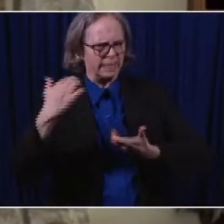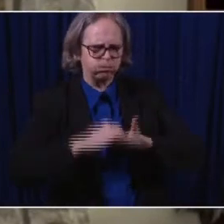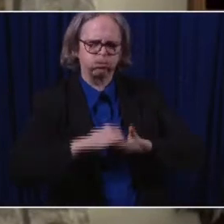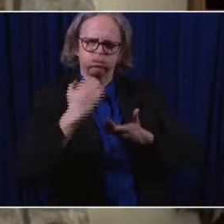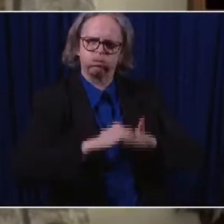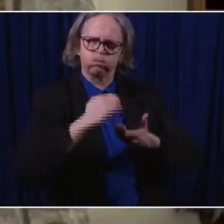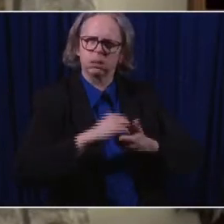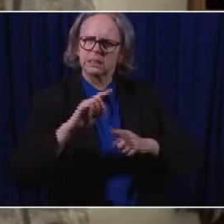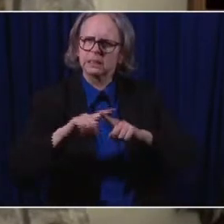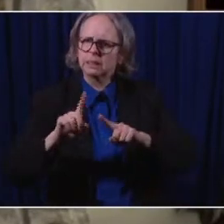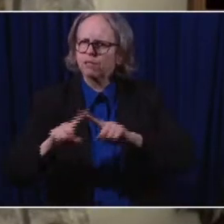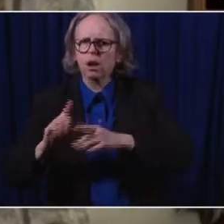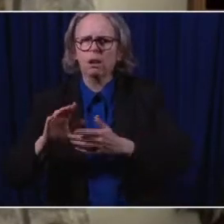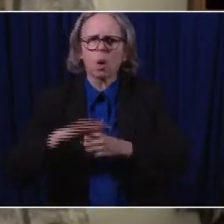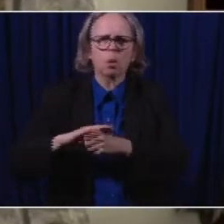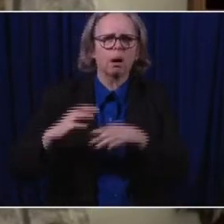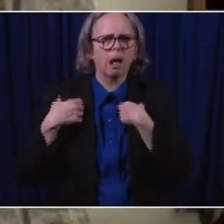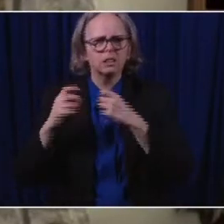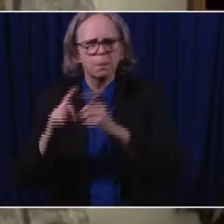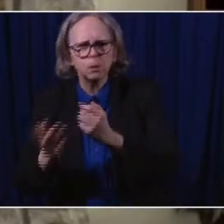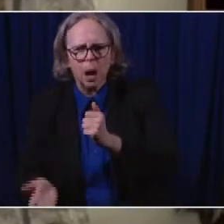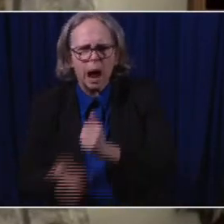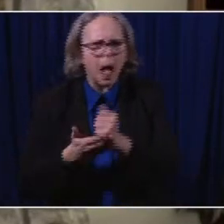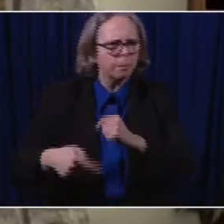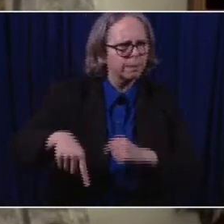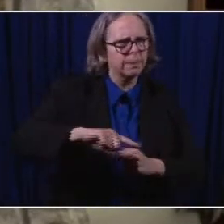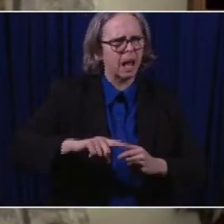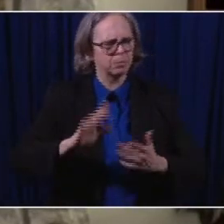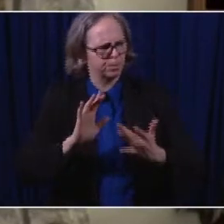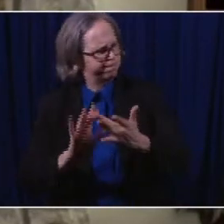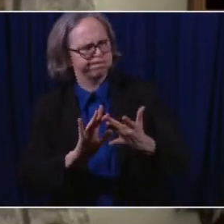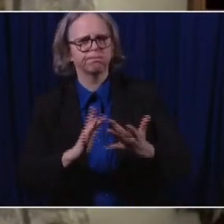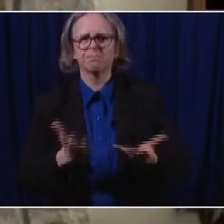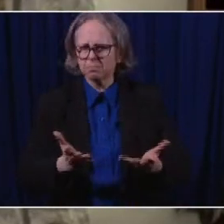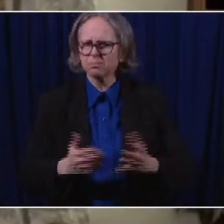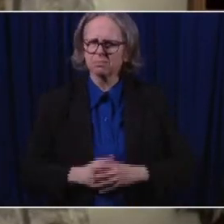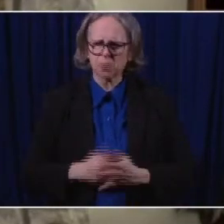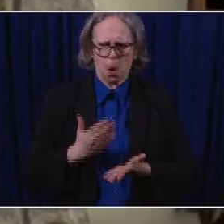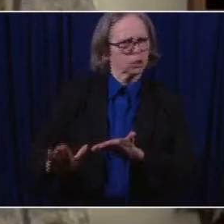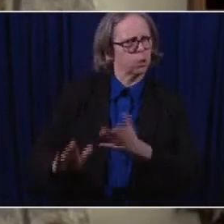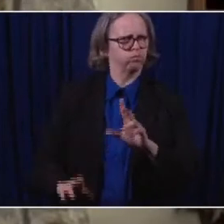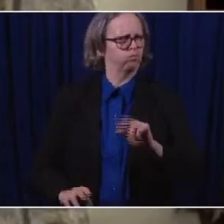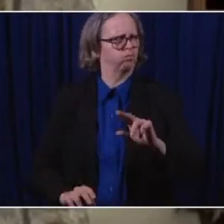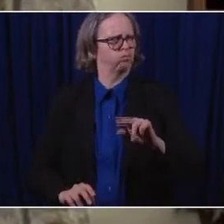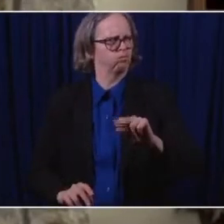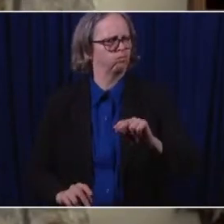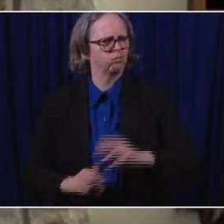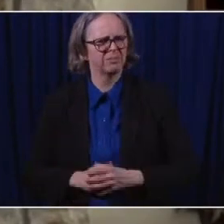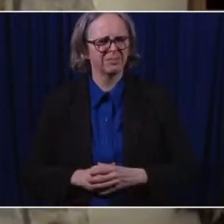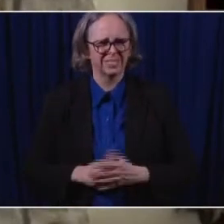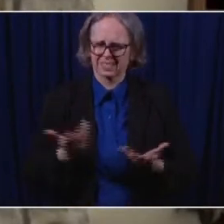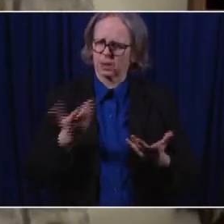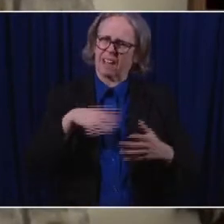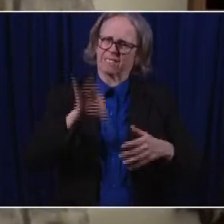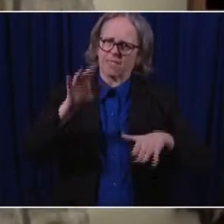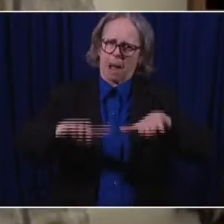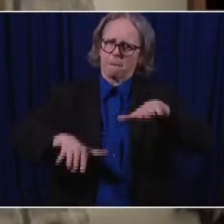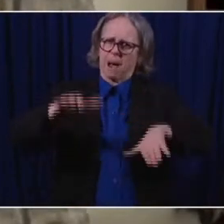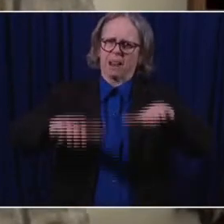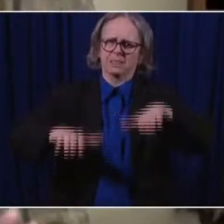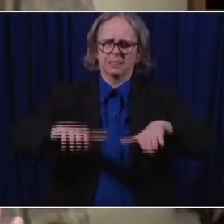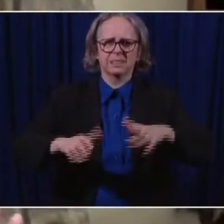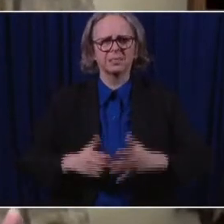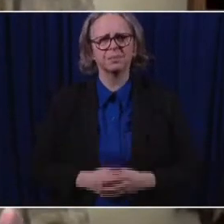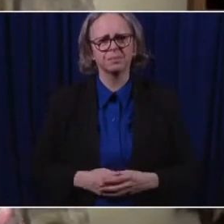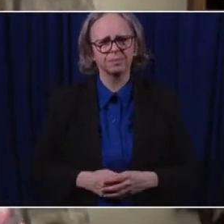do that. So, we constantly try to balance as we go through this, getting